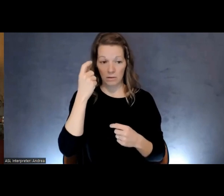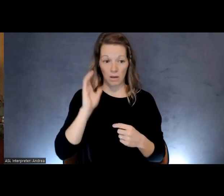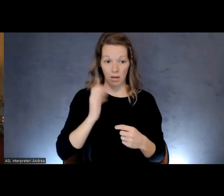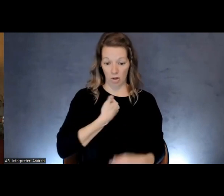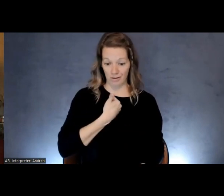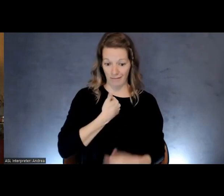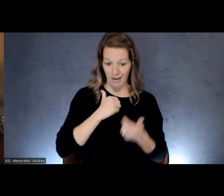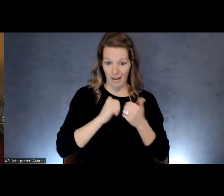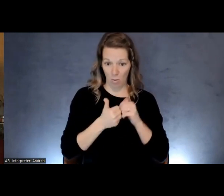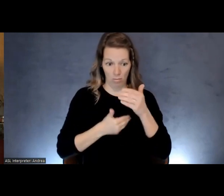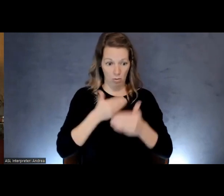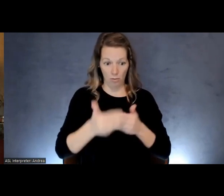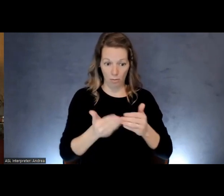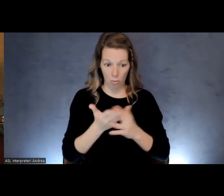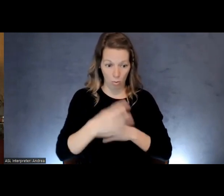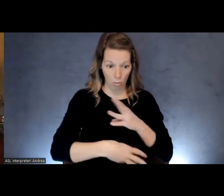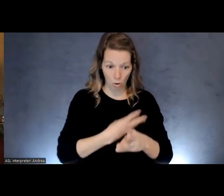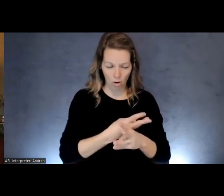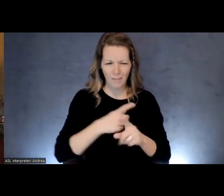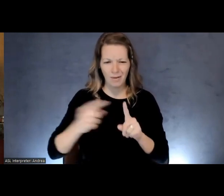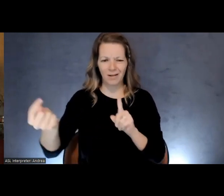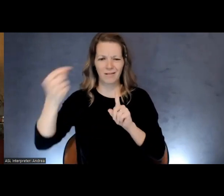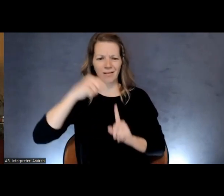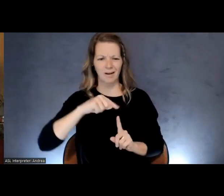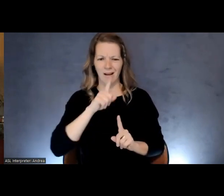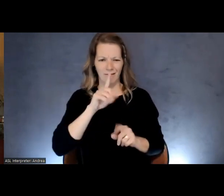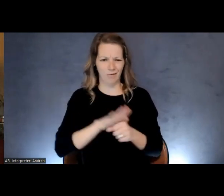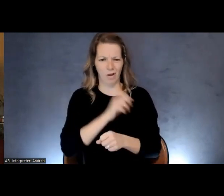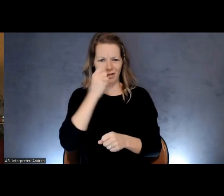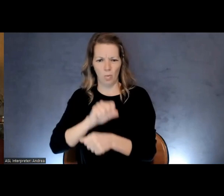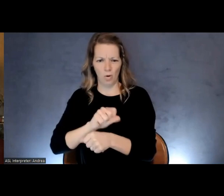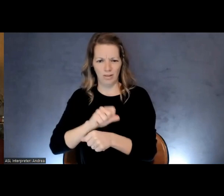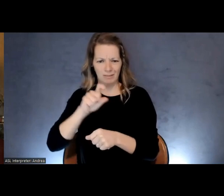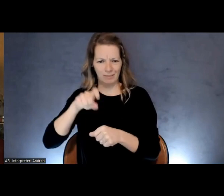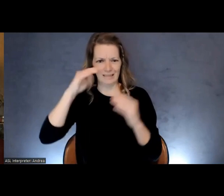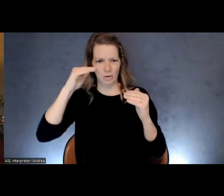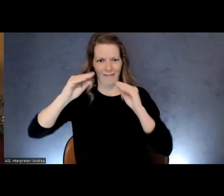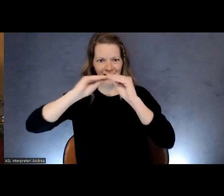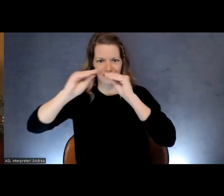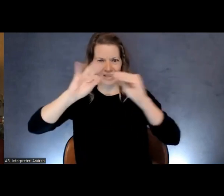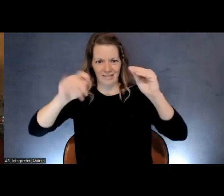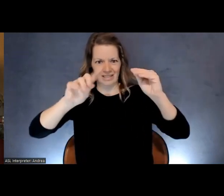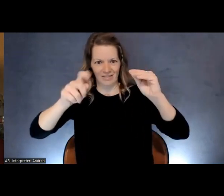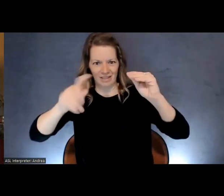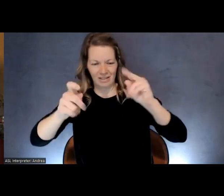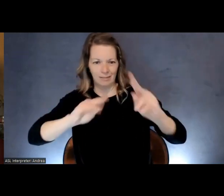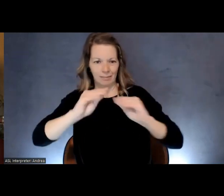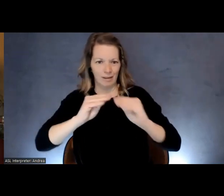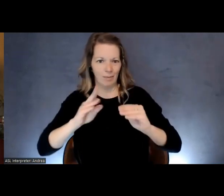ourselves and how we move in the world, but rarely are these deep-rooted facts understood in our work environments as we expected to fix things, fix people, and not to mention meet